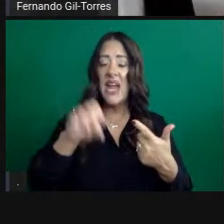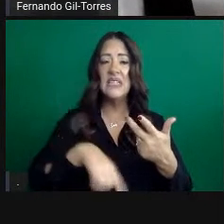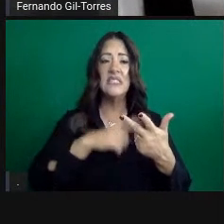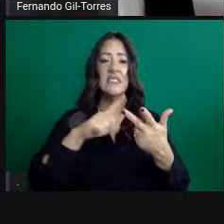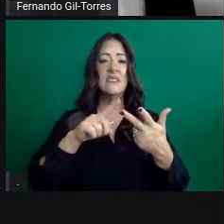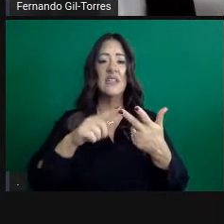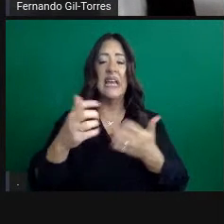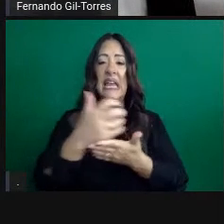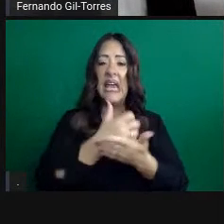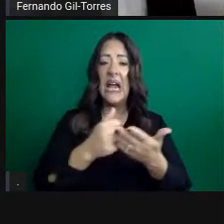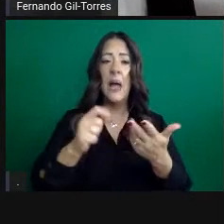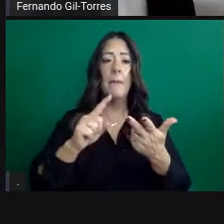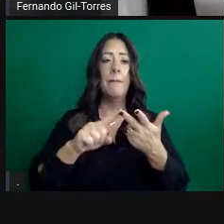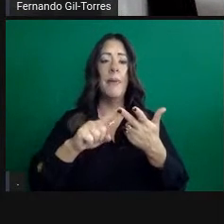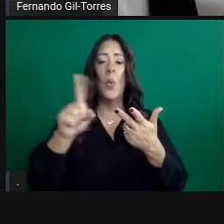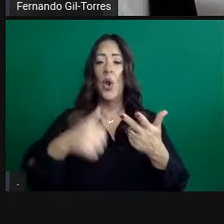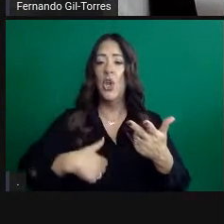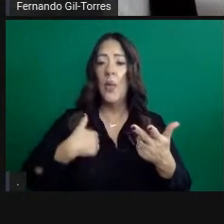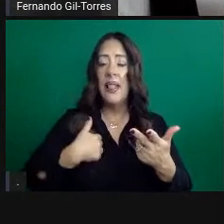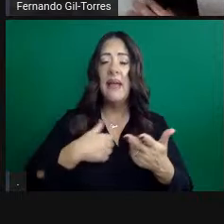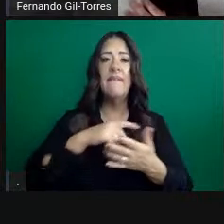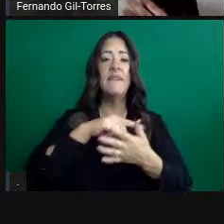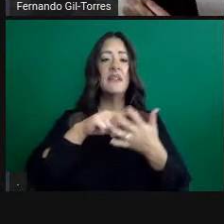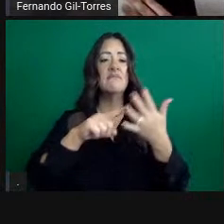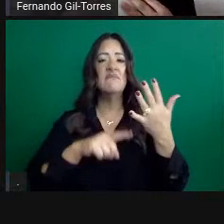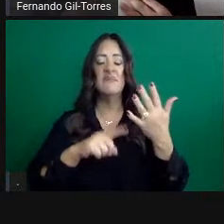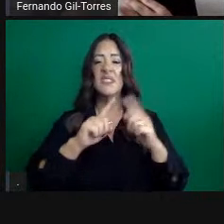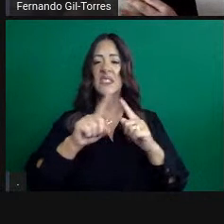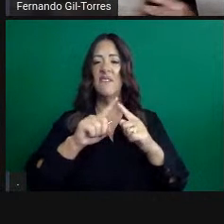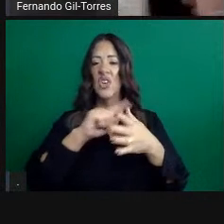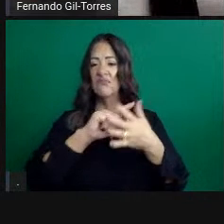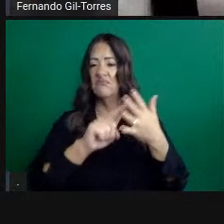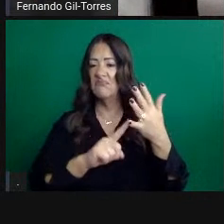geographic zip codes. Many of us